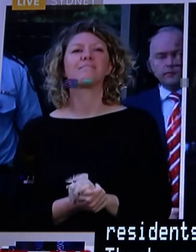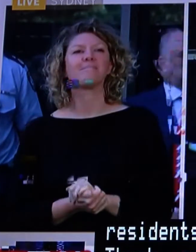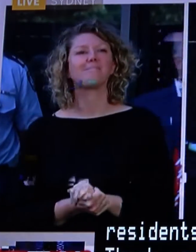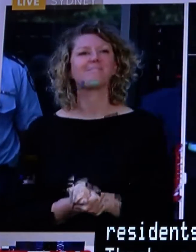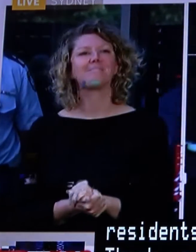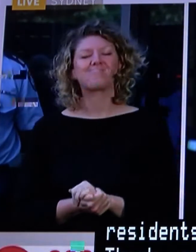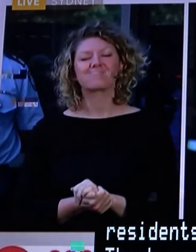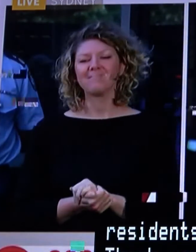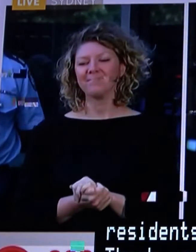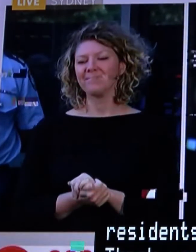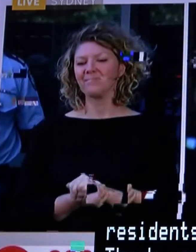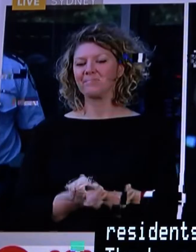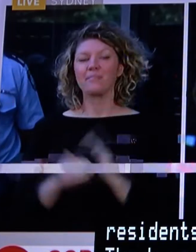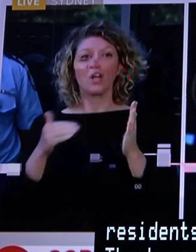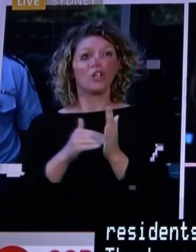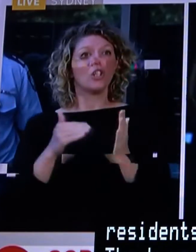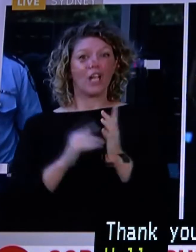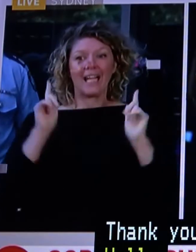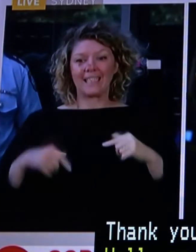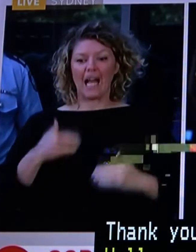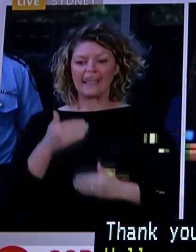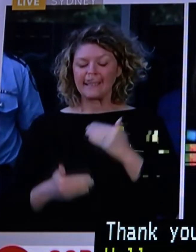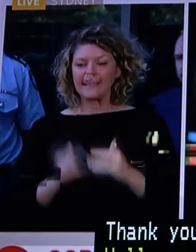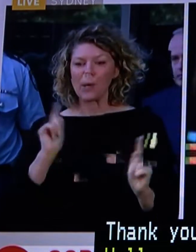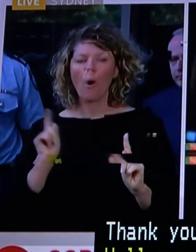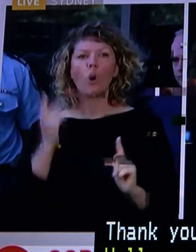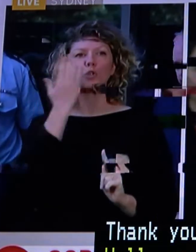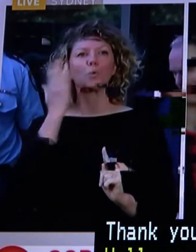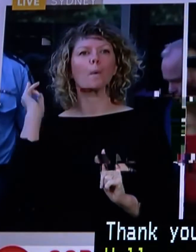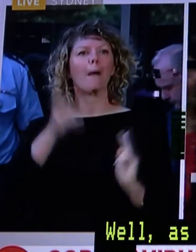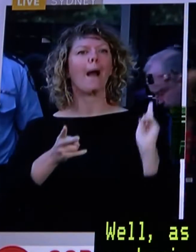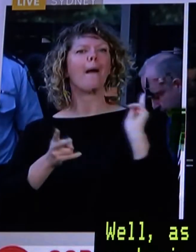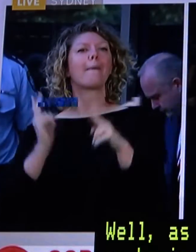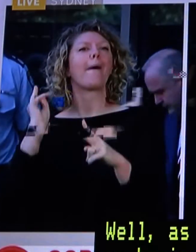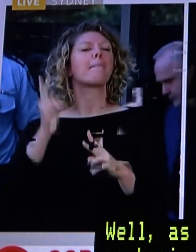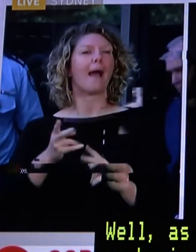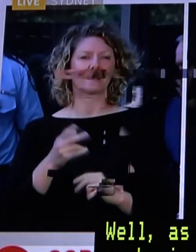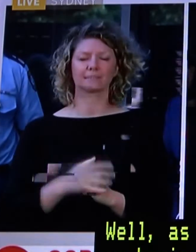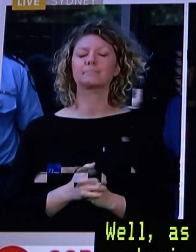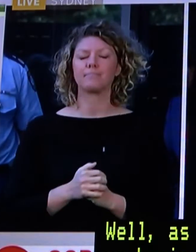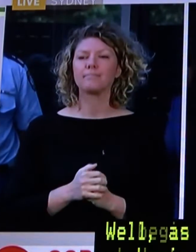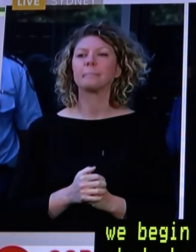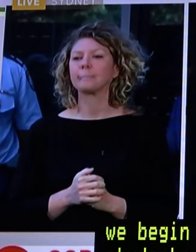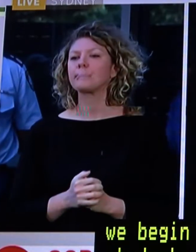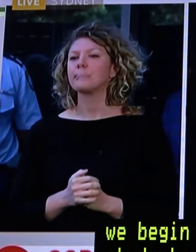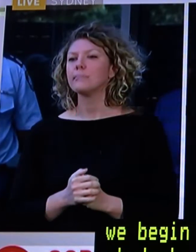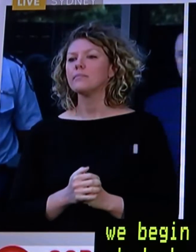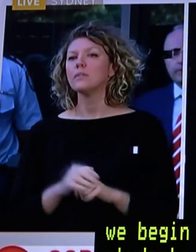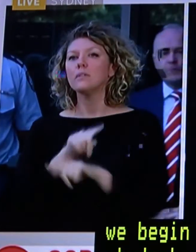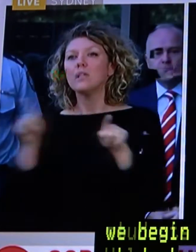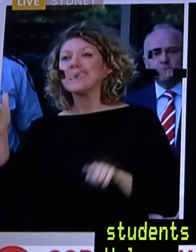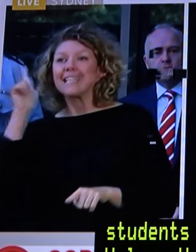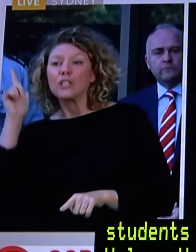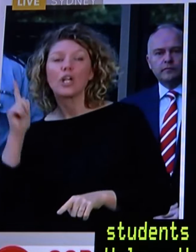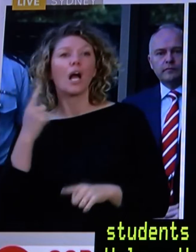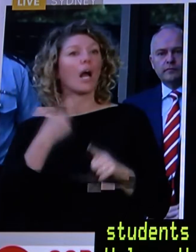Well, as the Premier has said, today we begin the process of bringing students back to school in New South Wales. We want to make it very clear to our teachers and